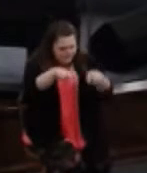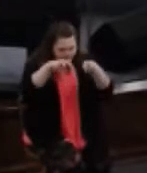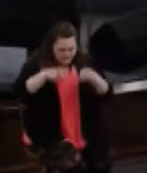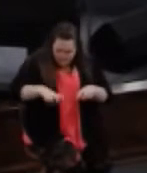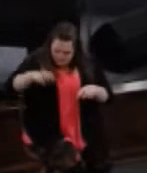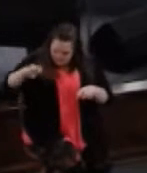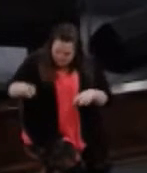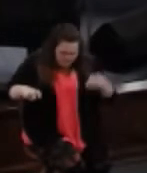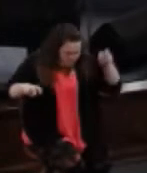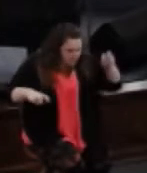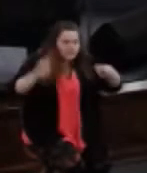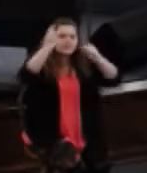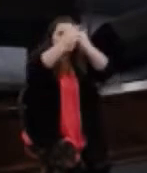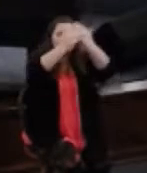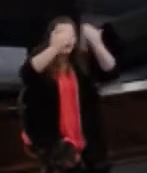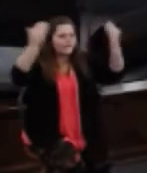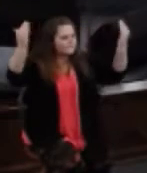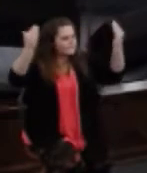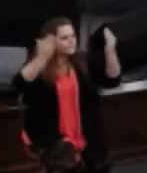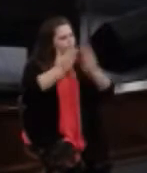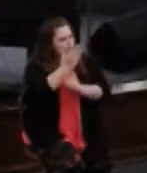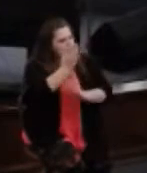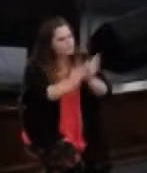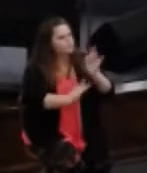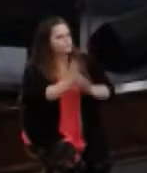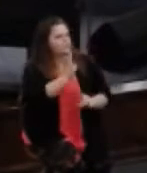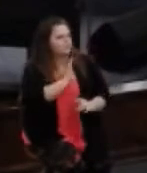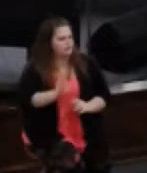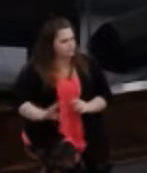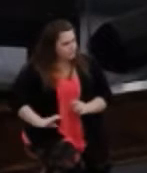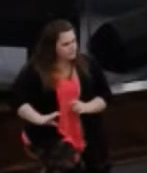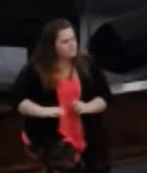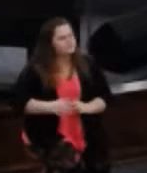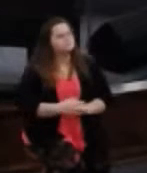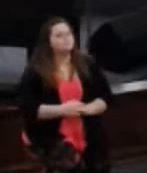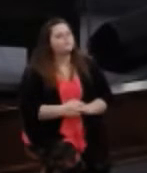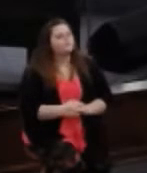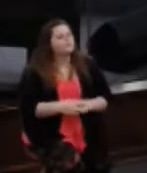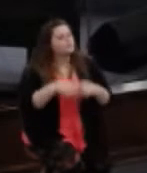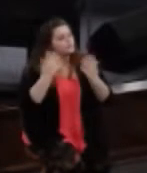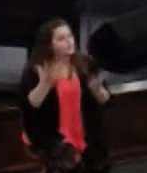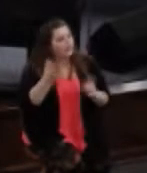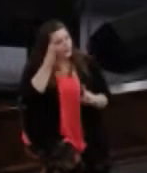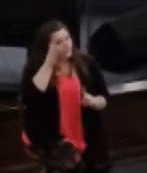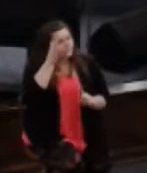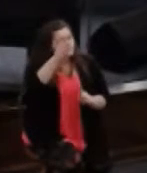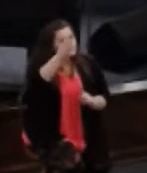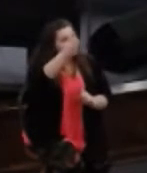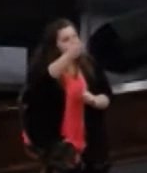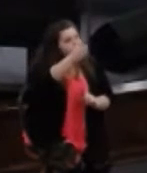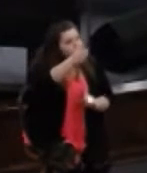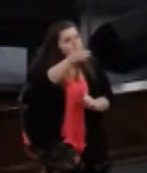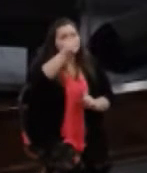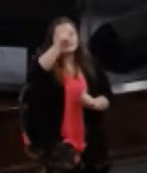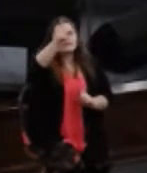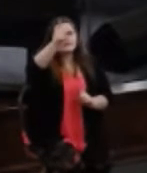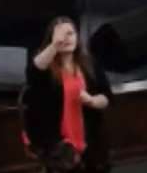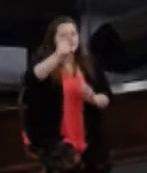in the heavenly realms in Christ Jesus, in order that in the coming ages he might show